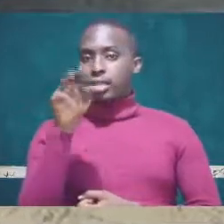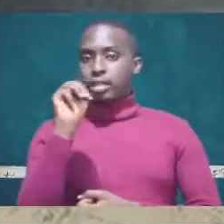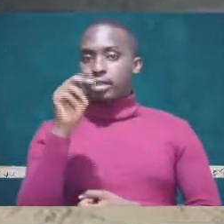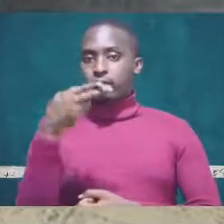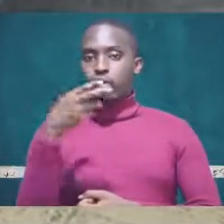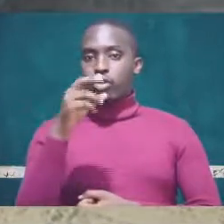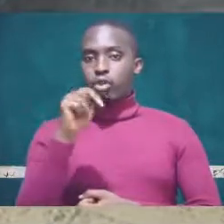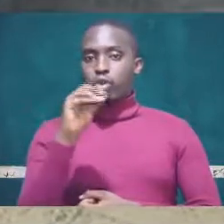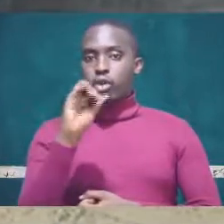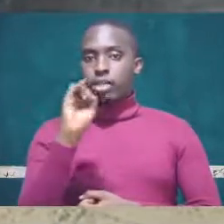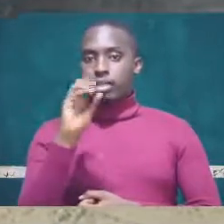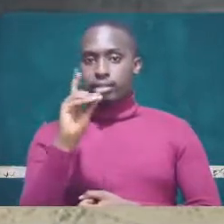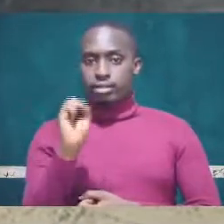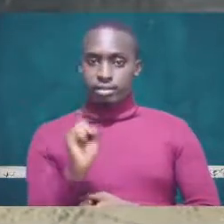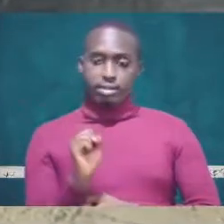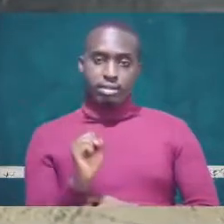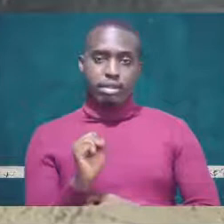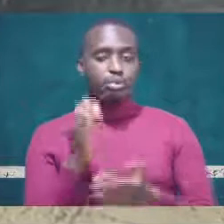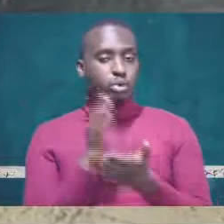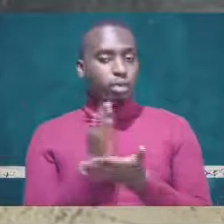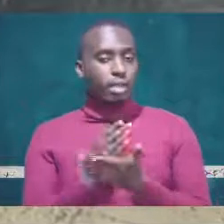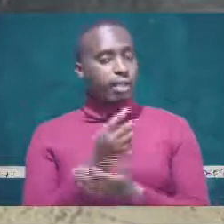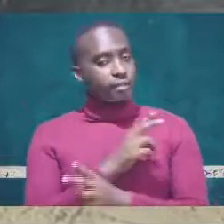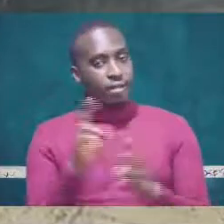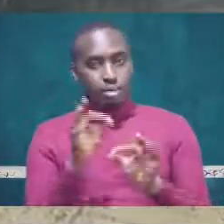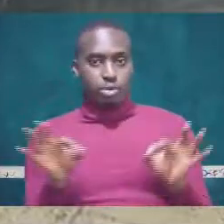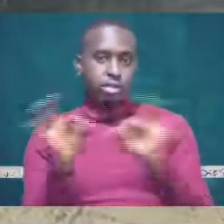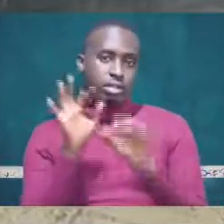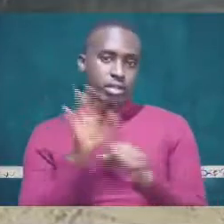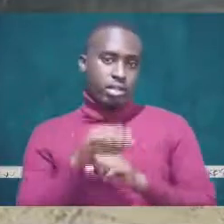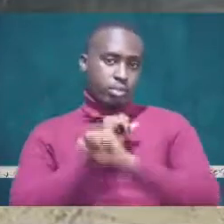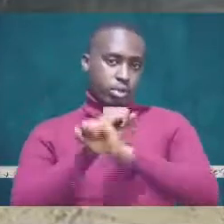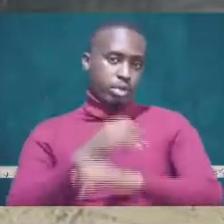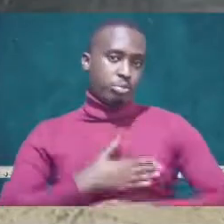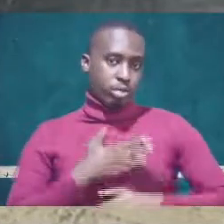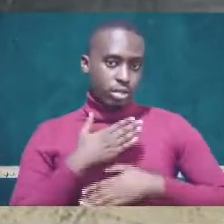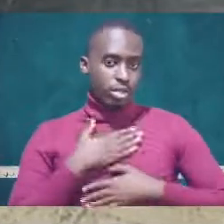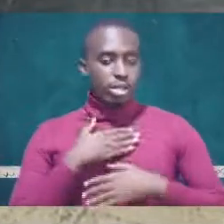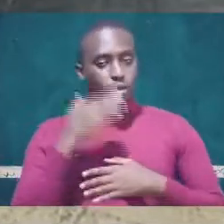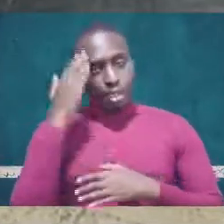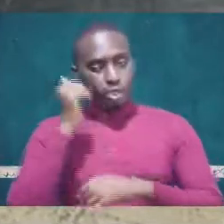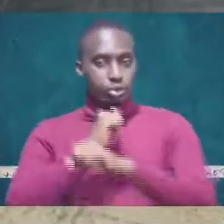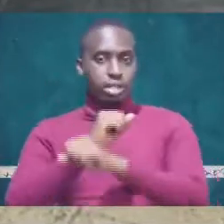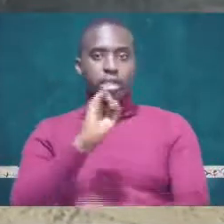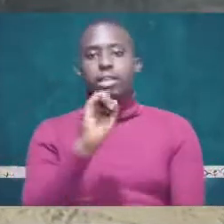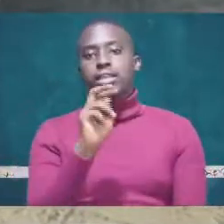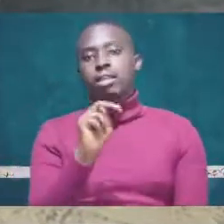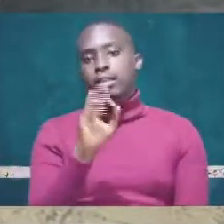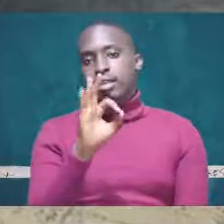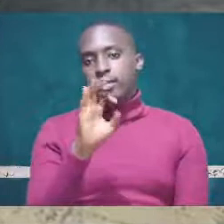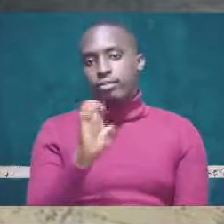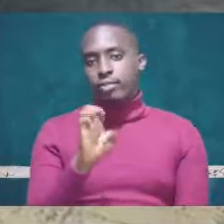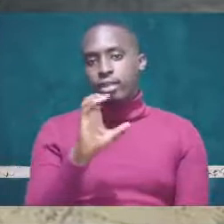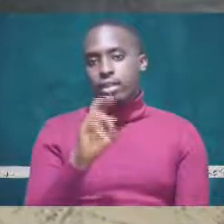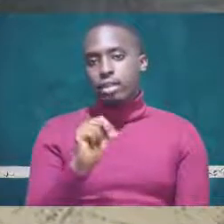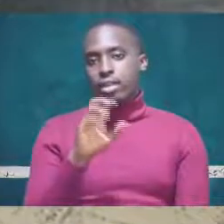nodes. These are nodes, lymph nodes, which are also very important in protecting the body against the infection. We're also going to